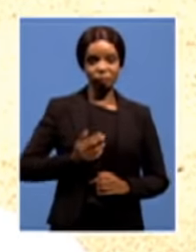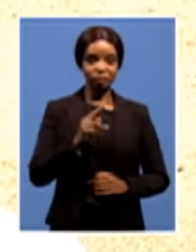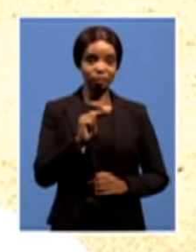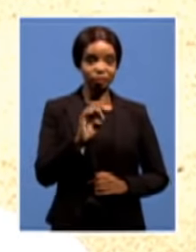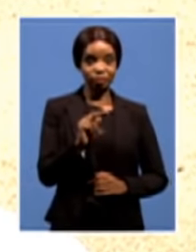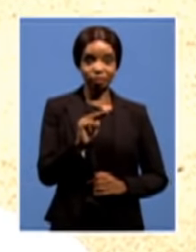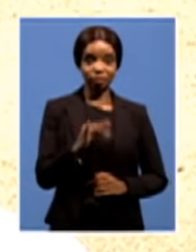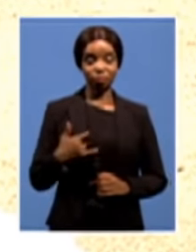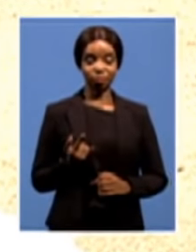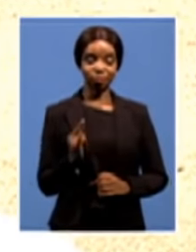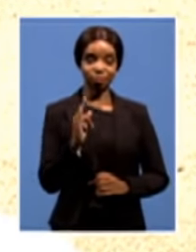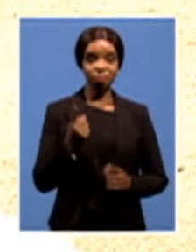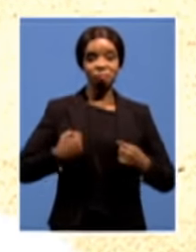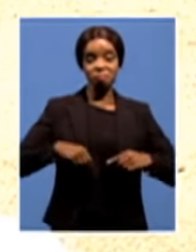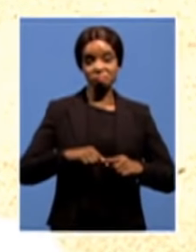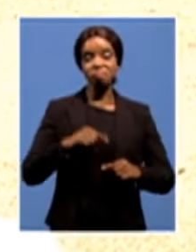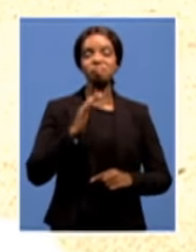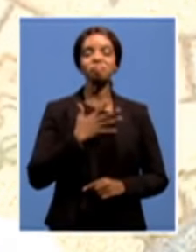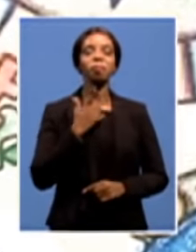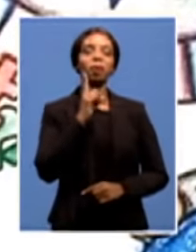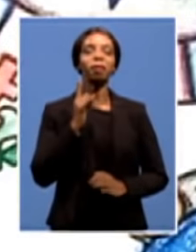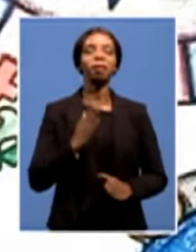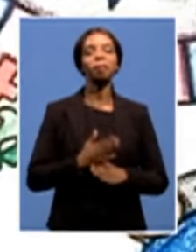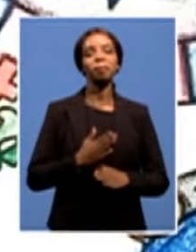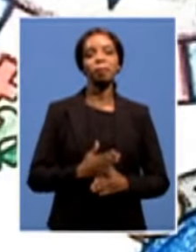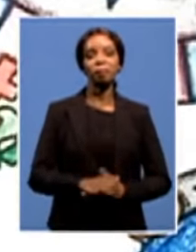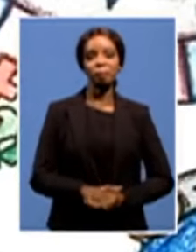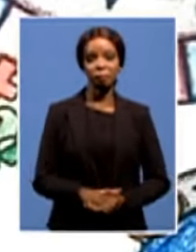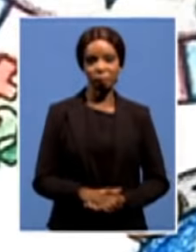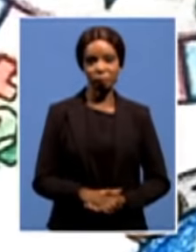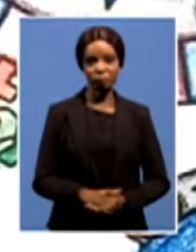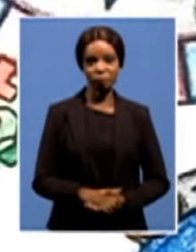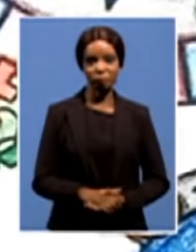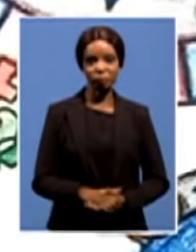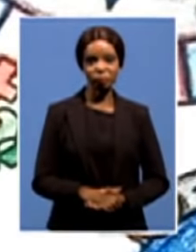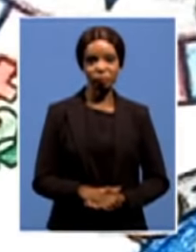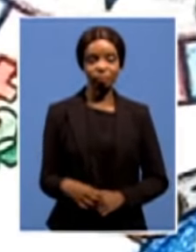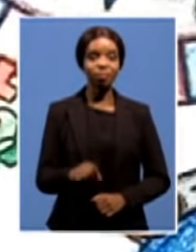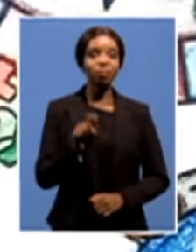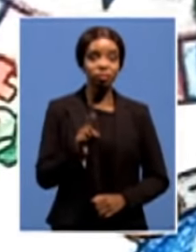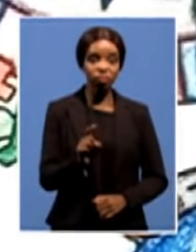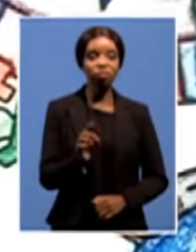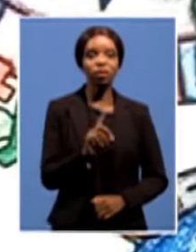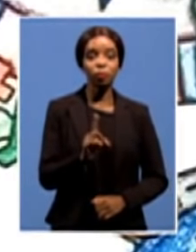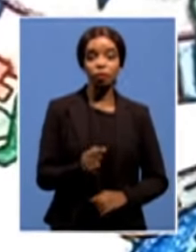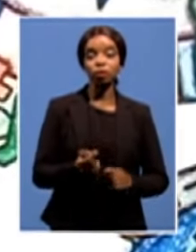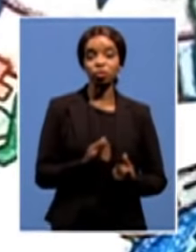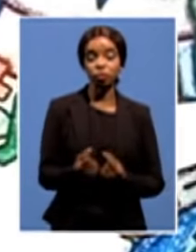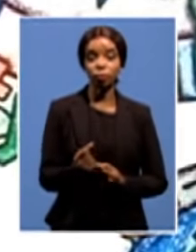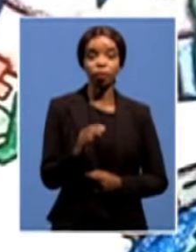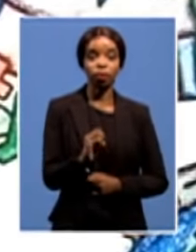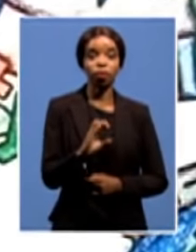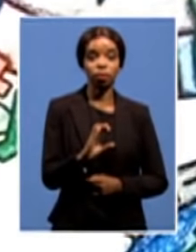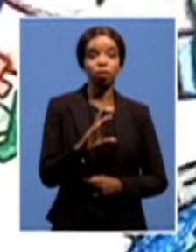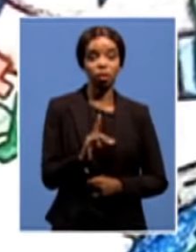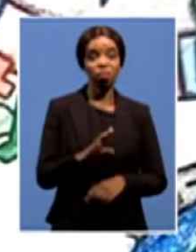I want to be a teacher. By investing in early learning and quality early childhood